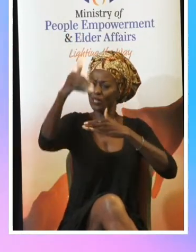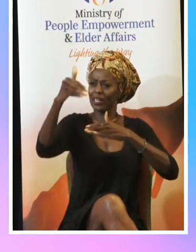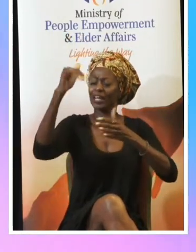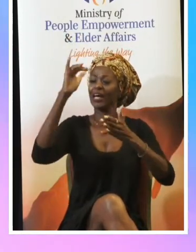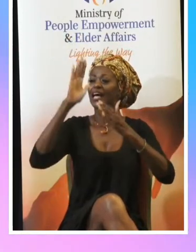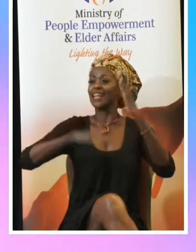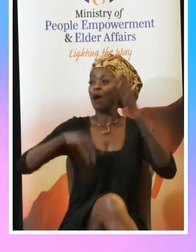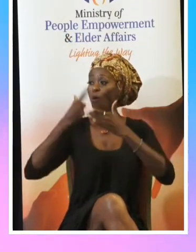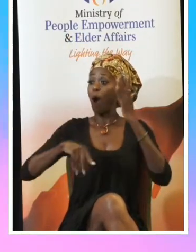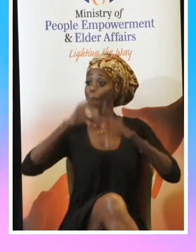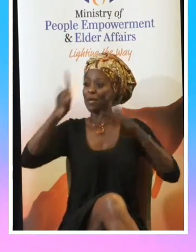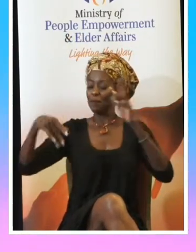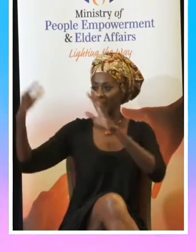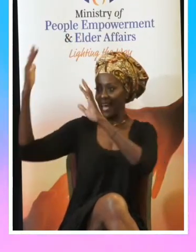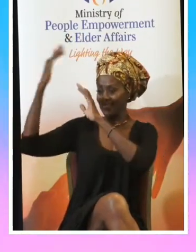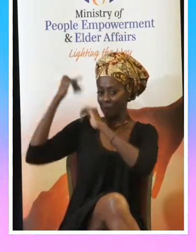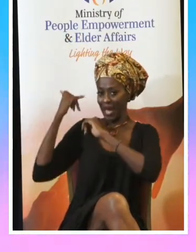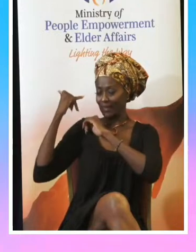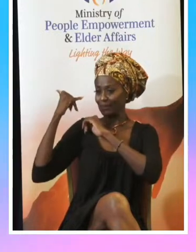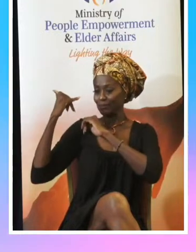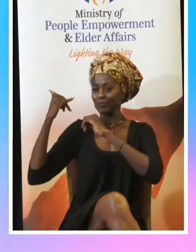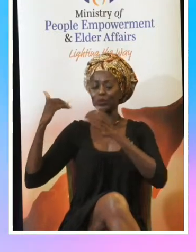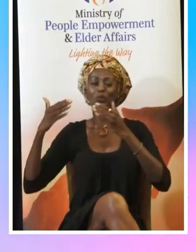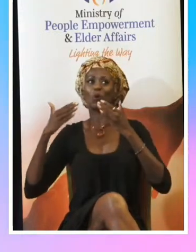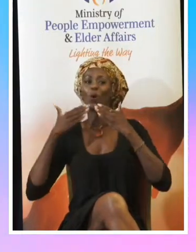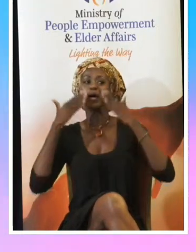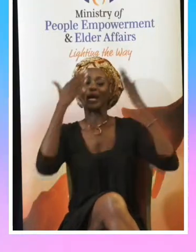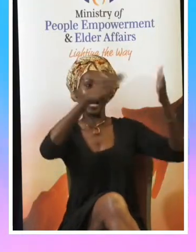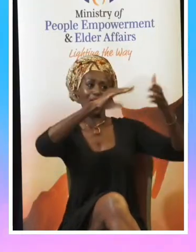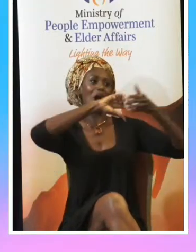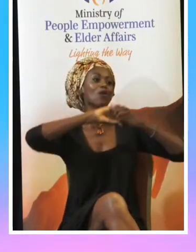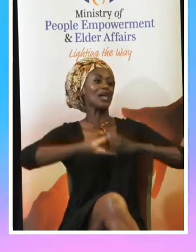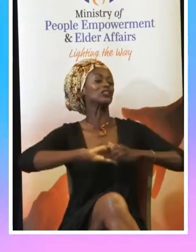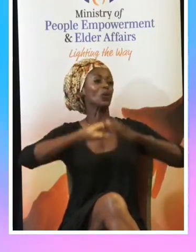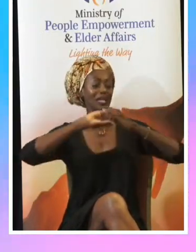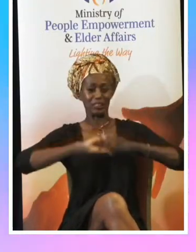that, I give you kudos. Congratulations.